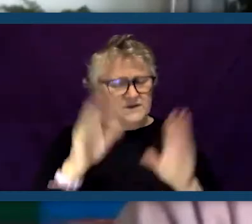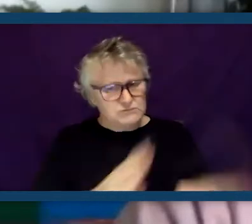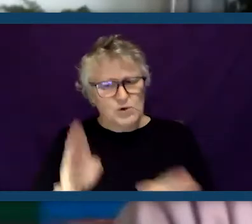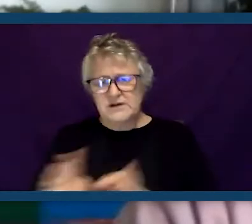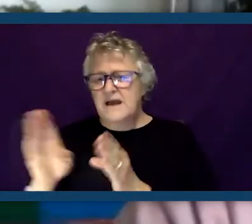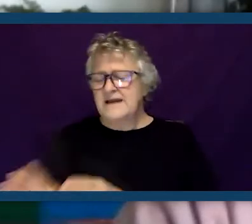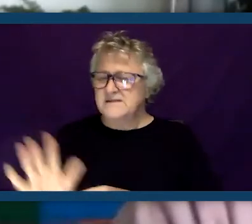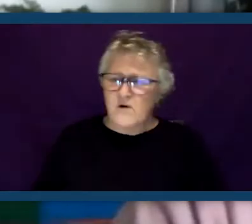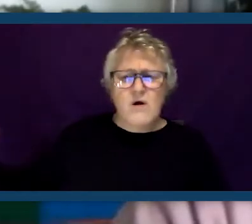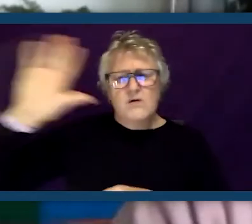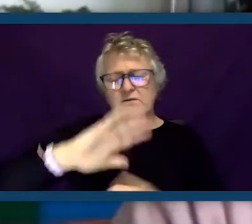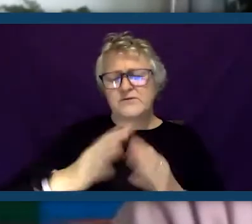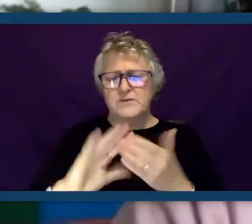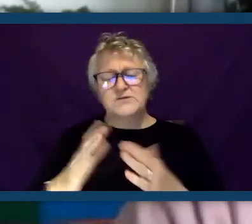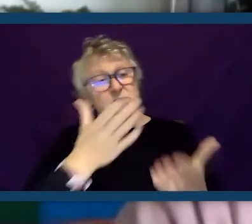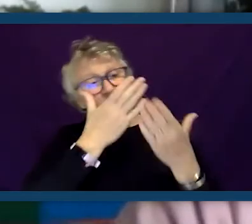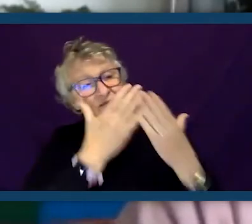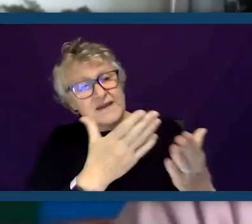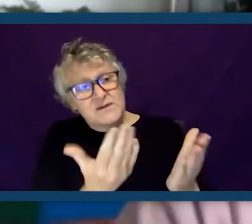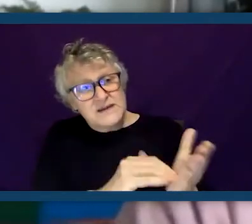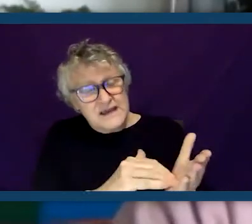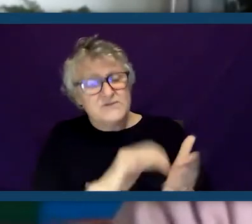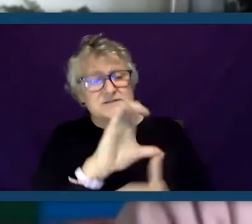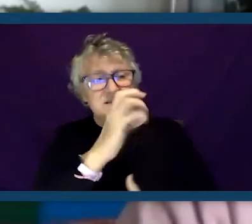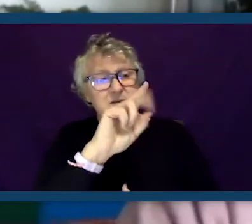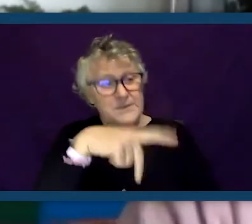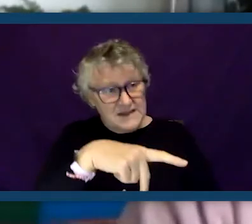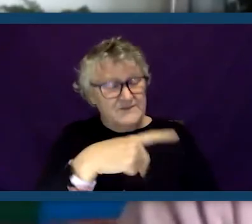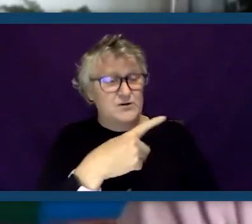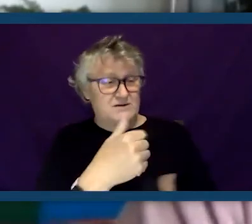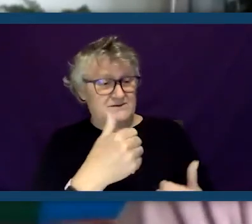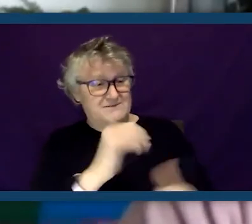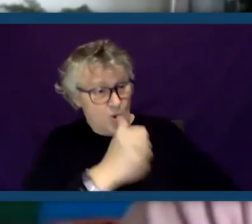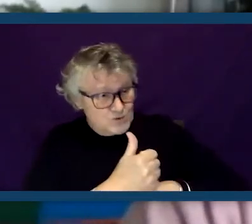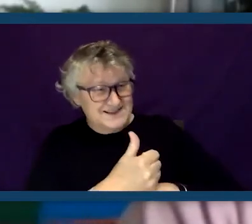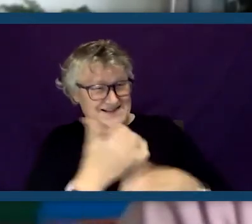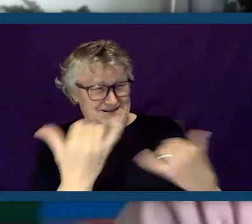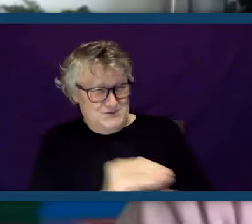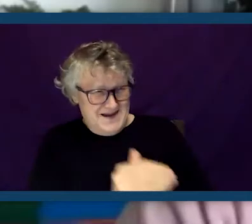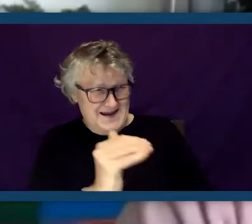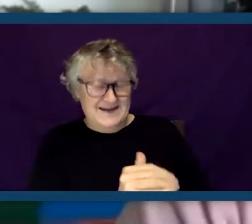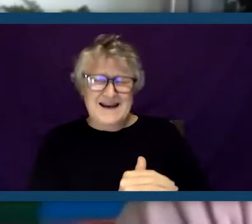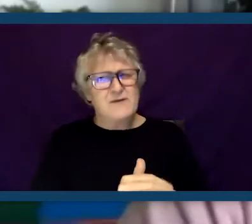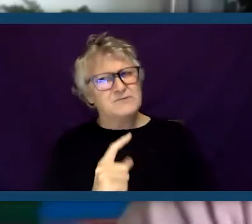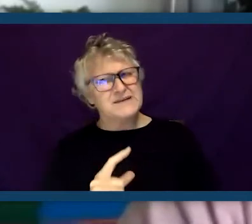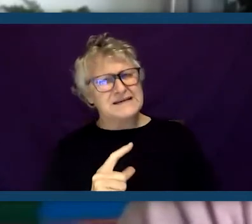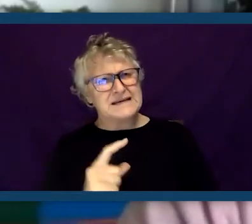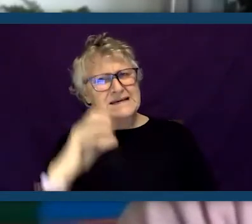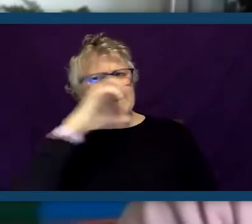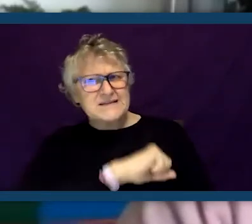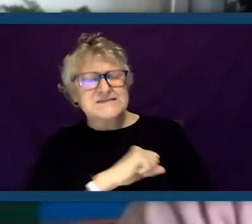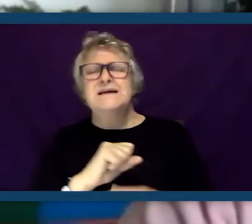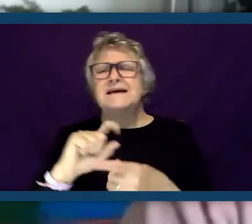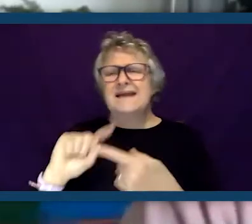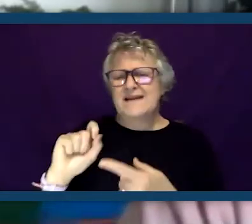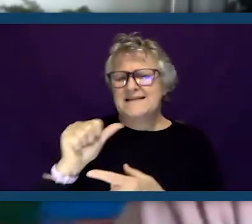all our communities. So, thank you to CDP for holding this. And I would be remiss if I didn't just say thank you to State Controller Betty